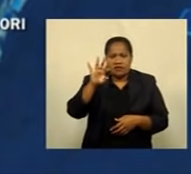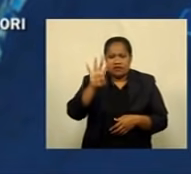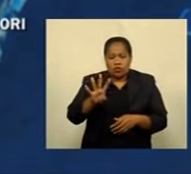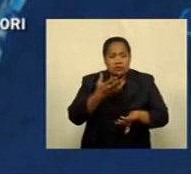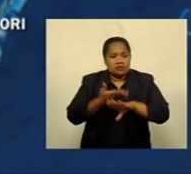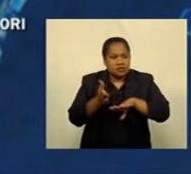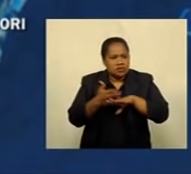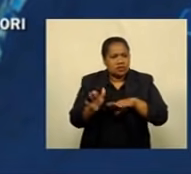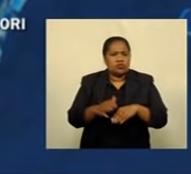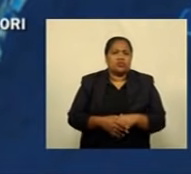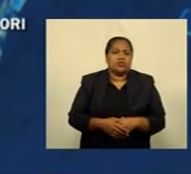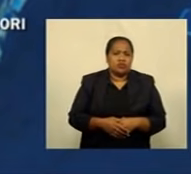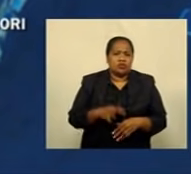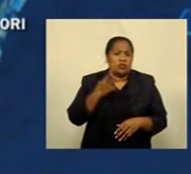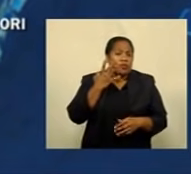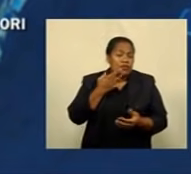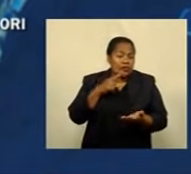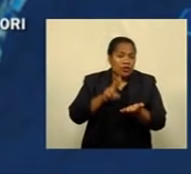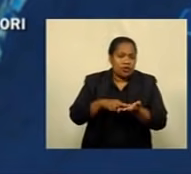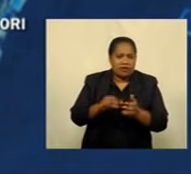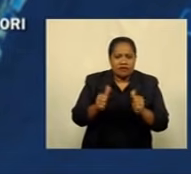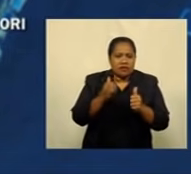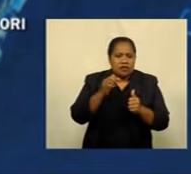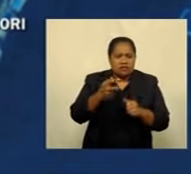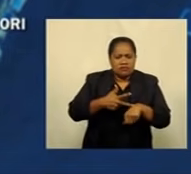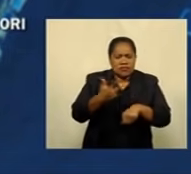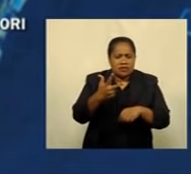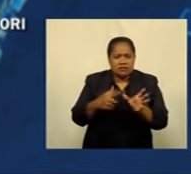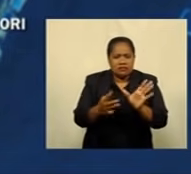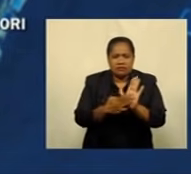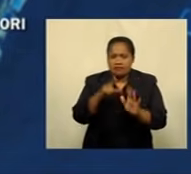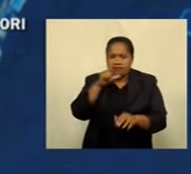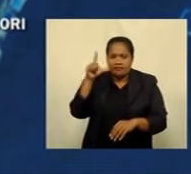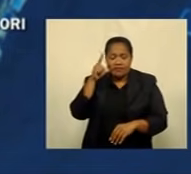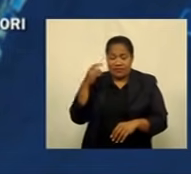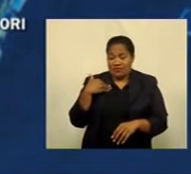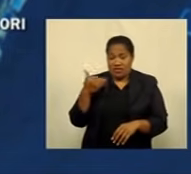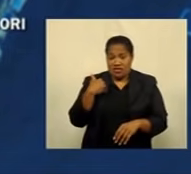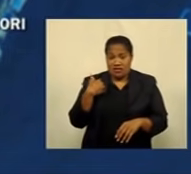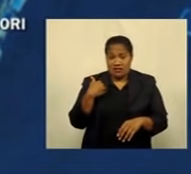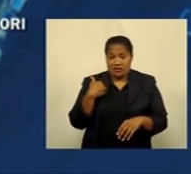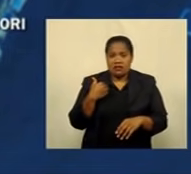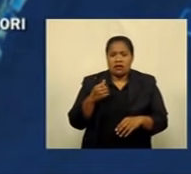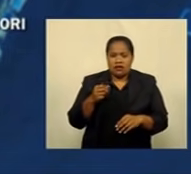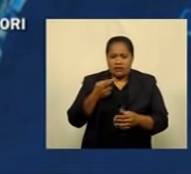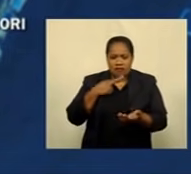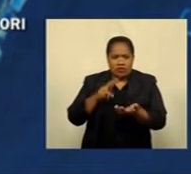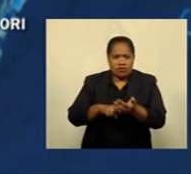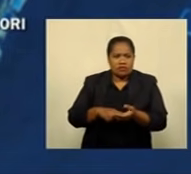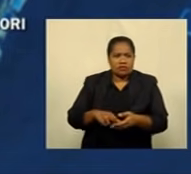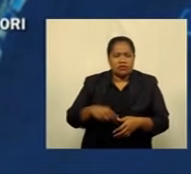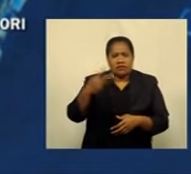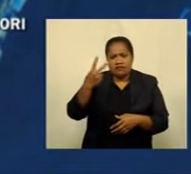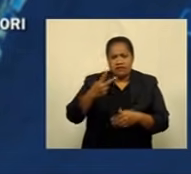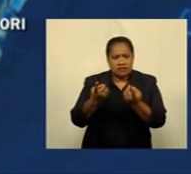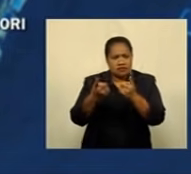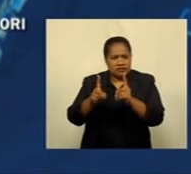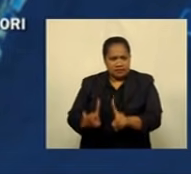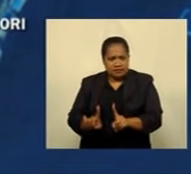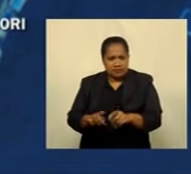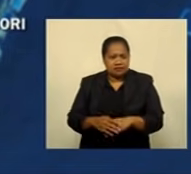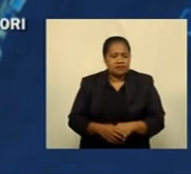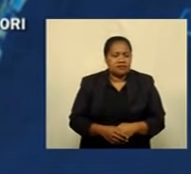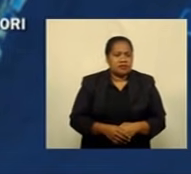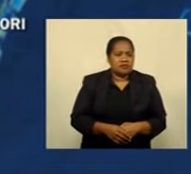period ending 8 a.m. yesterday. The Health Ministry also recorded 12 new COVID-19 deaths for the period 13th July to